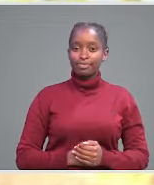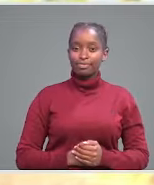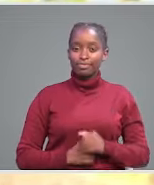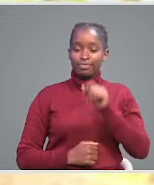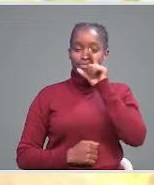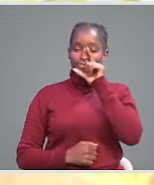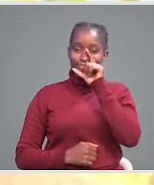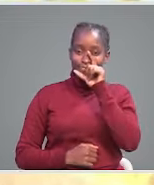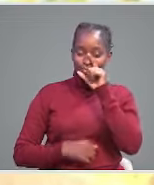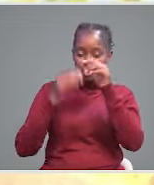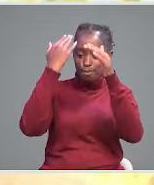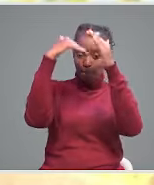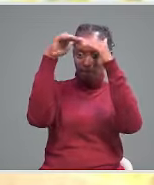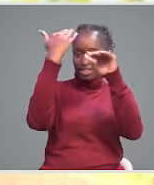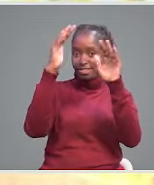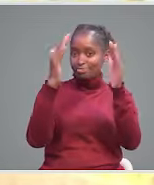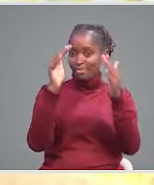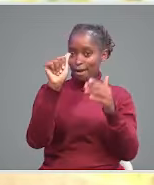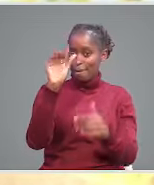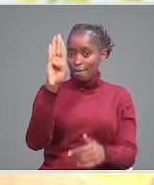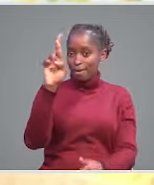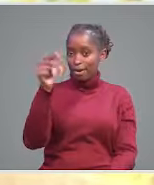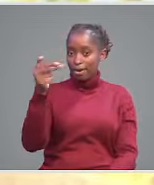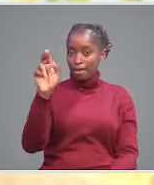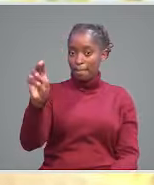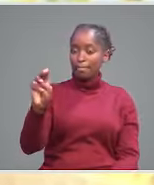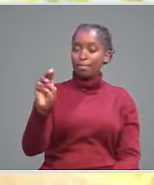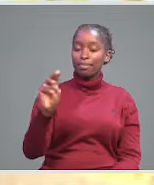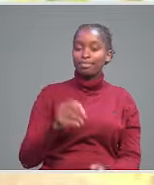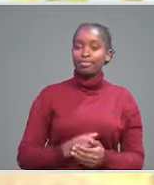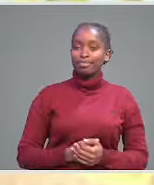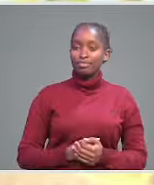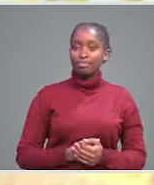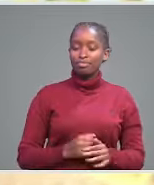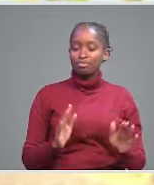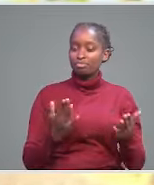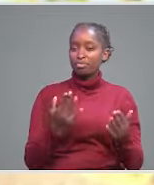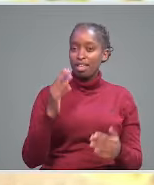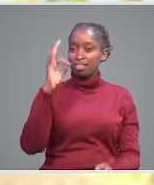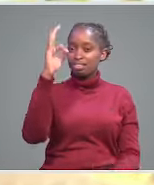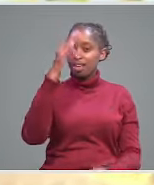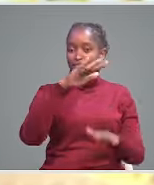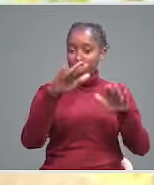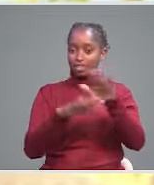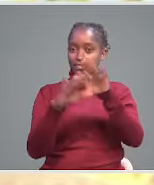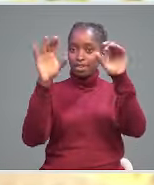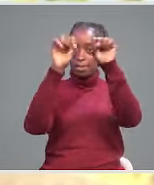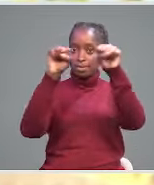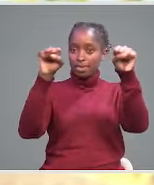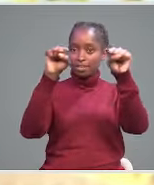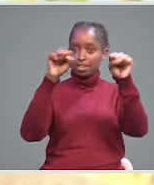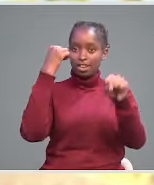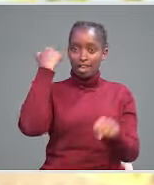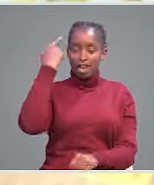Abraham Professor Kithure Kindiki as the third Deputy President of